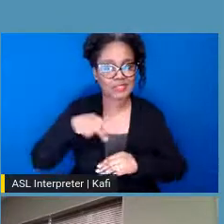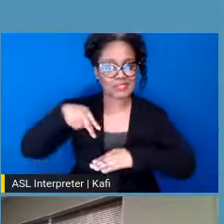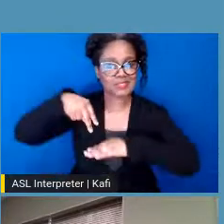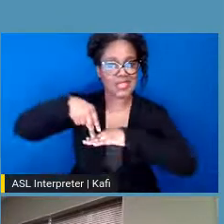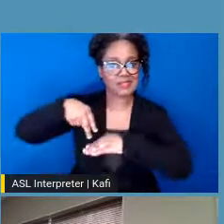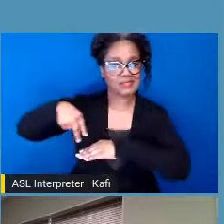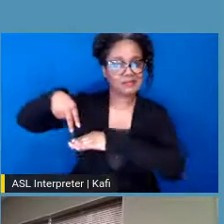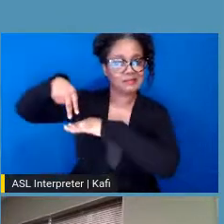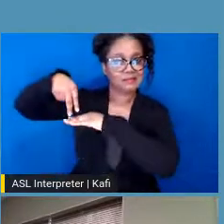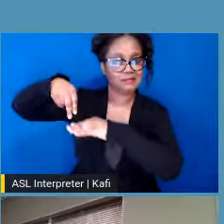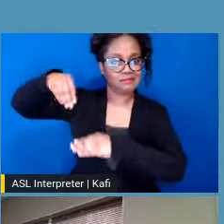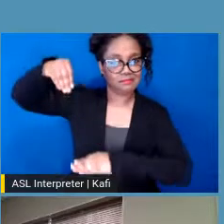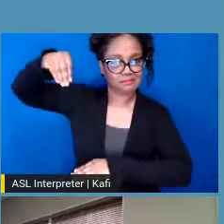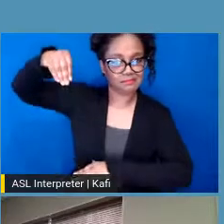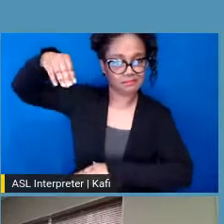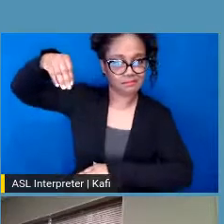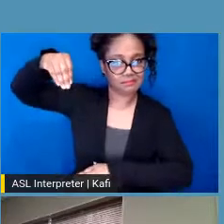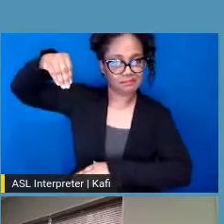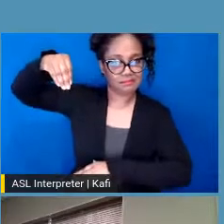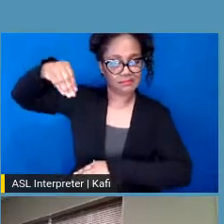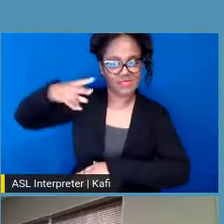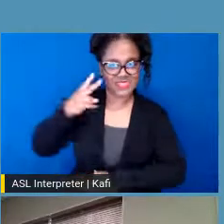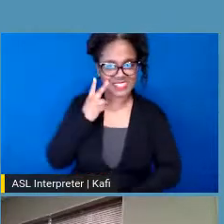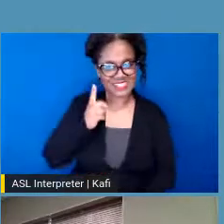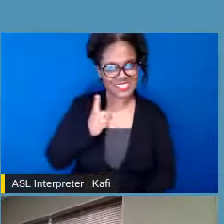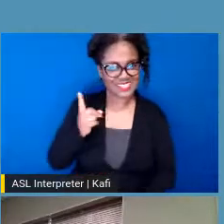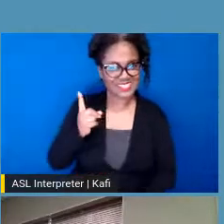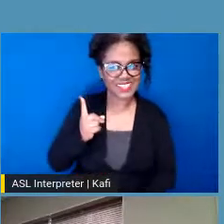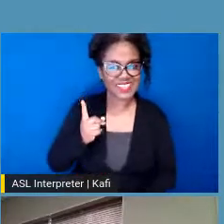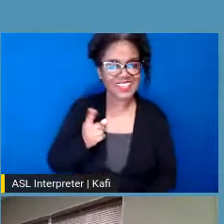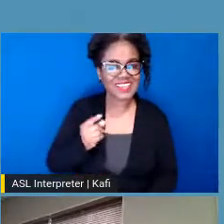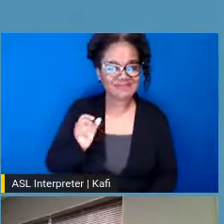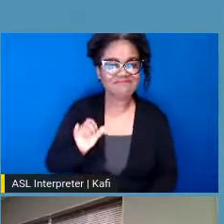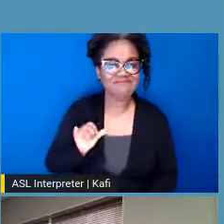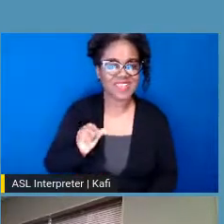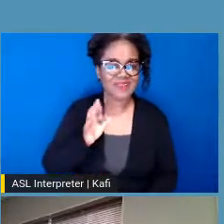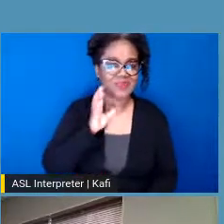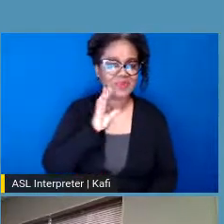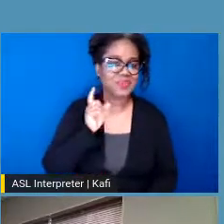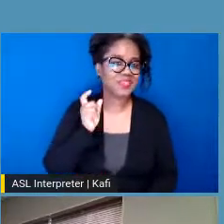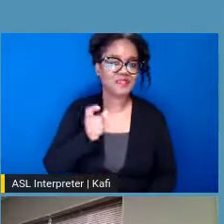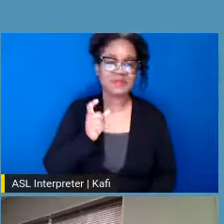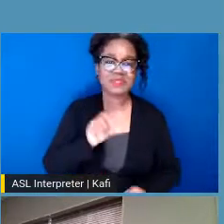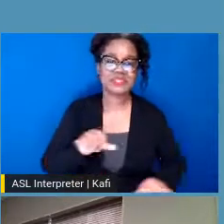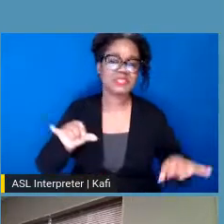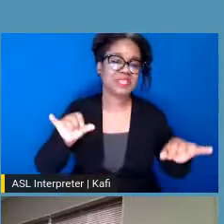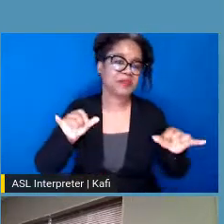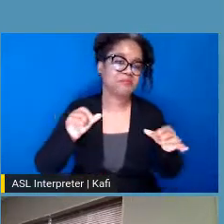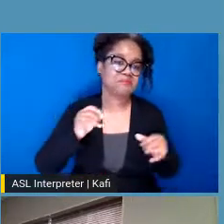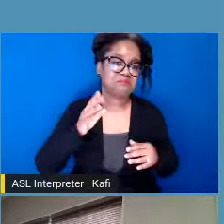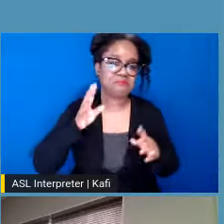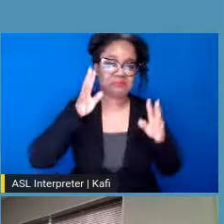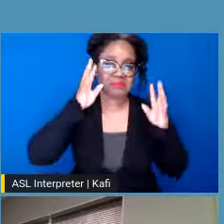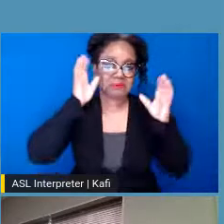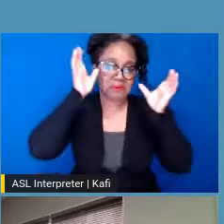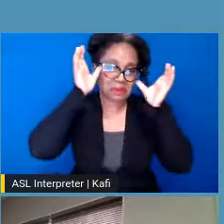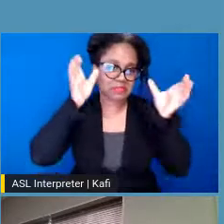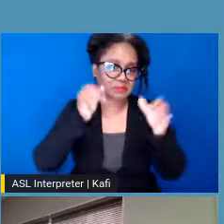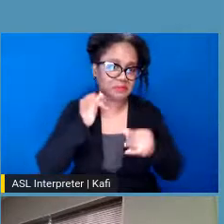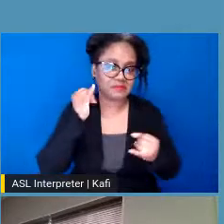You'll get this very similar image. And so, lay down some ethafoam and some tissue, have a plain backdrop on the